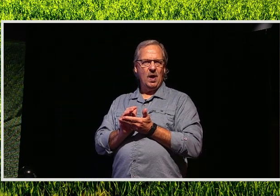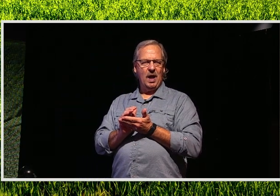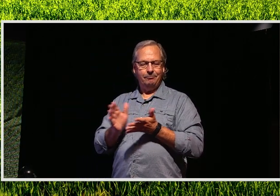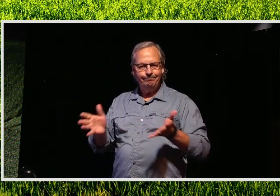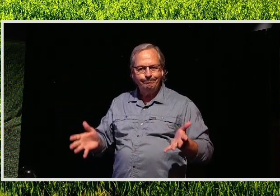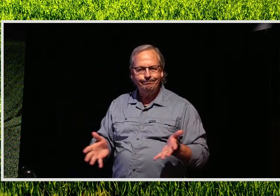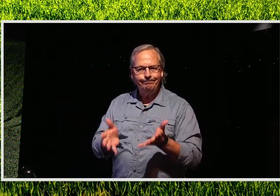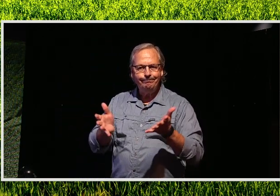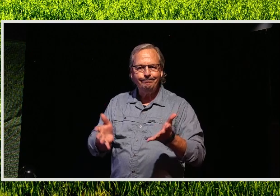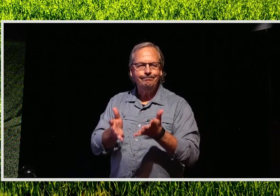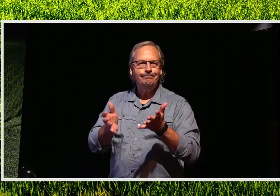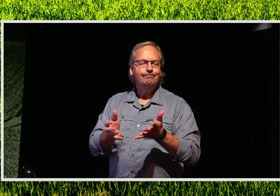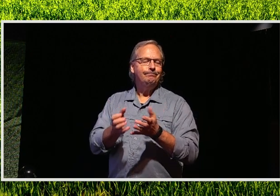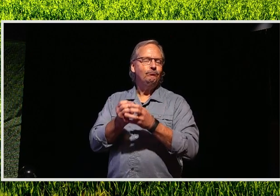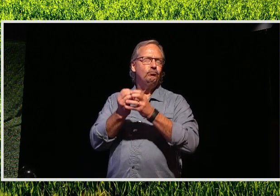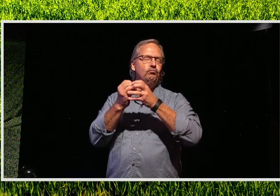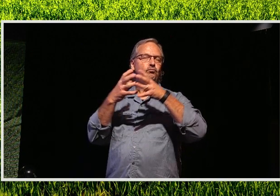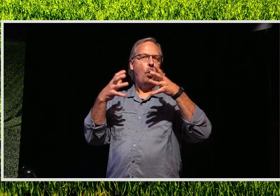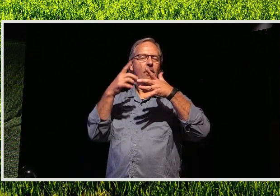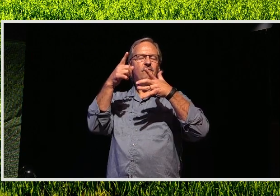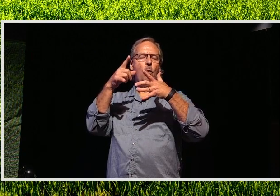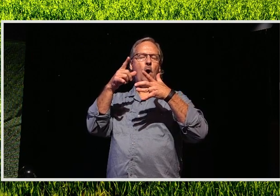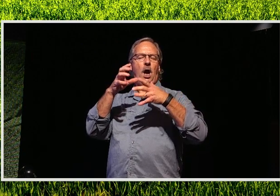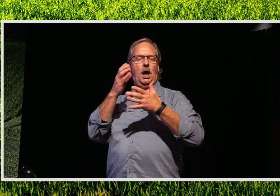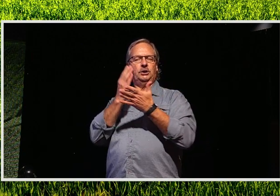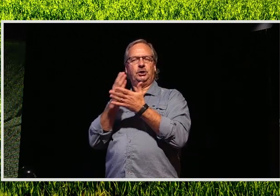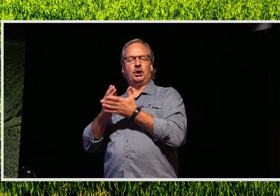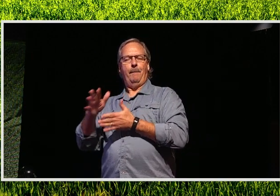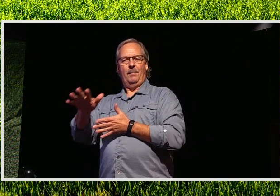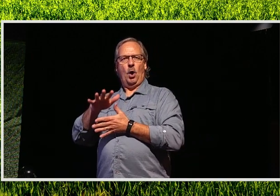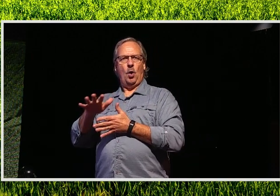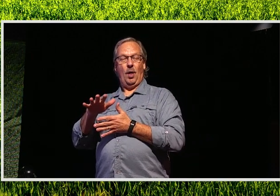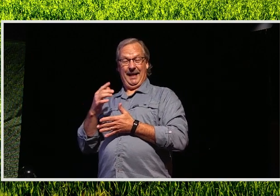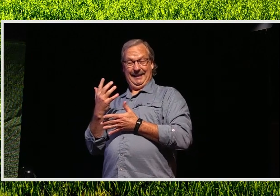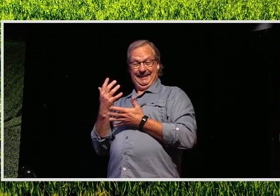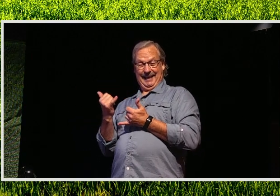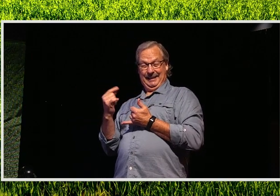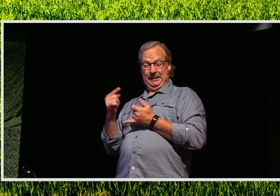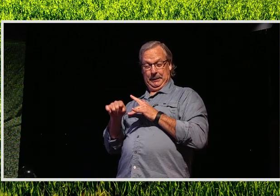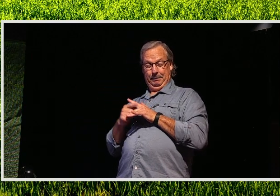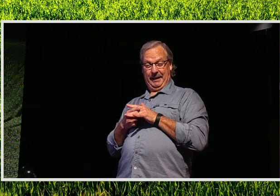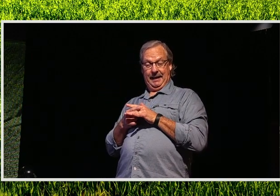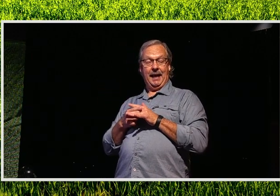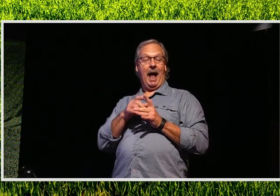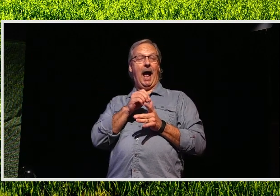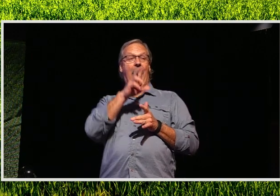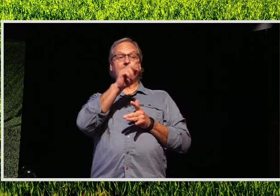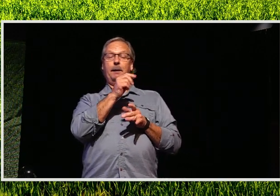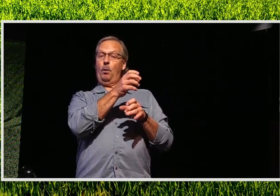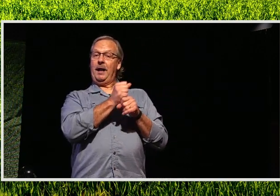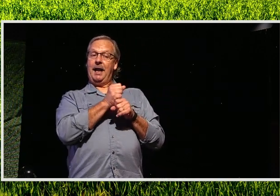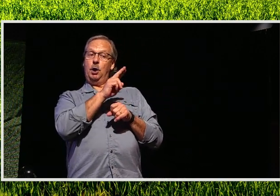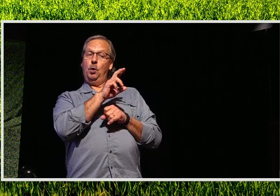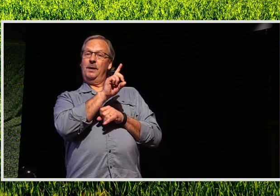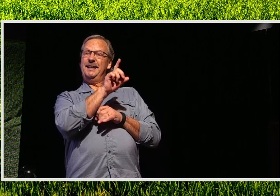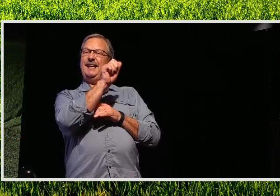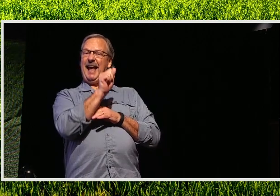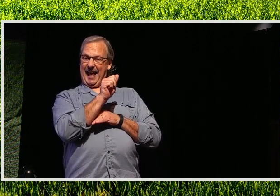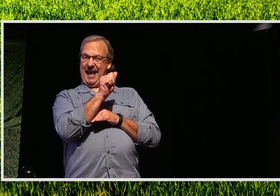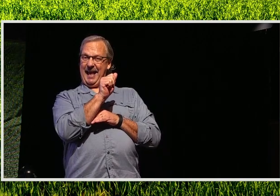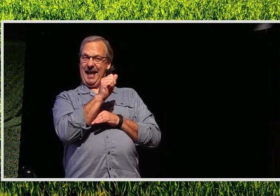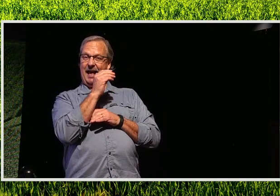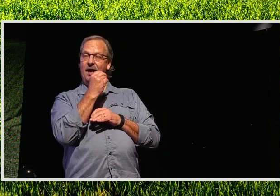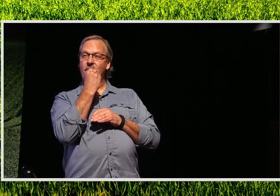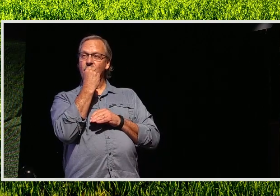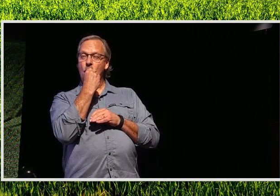significant growth for ChopLocal. And this is just the beginning. In October, we received a USDA Local Foods